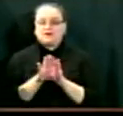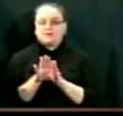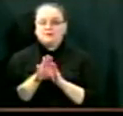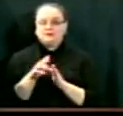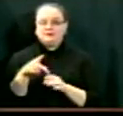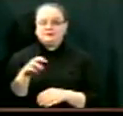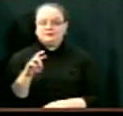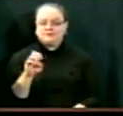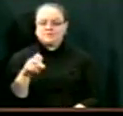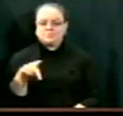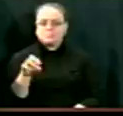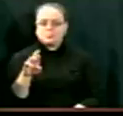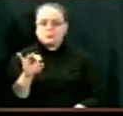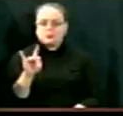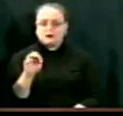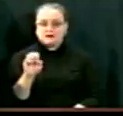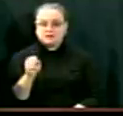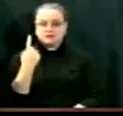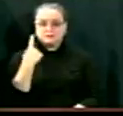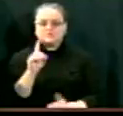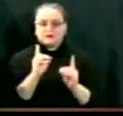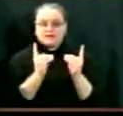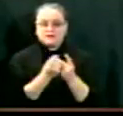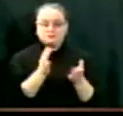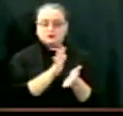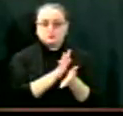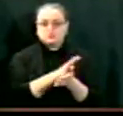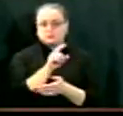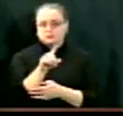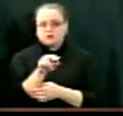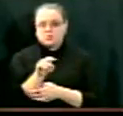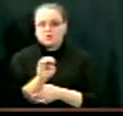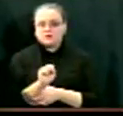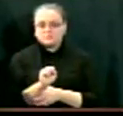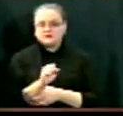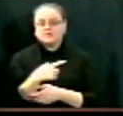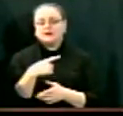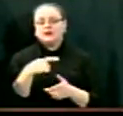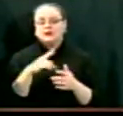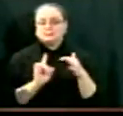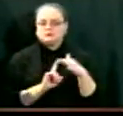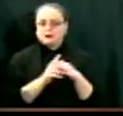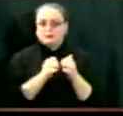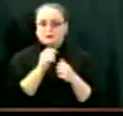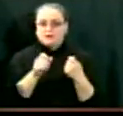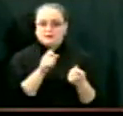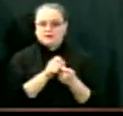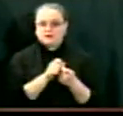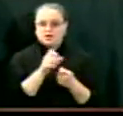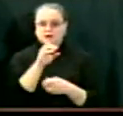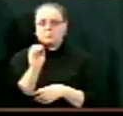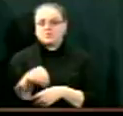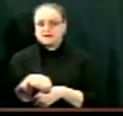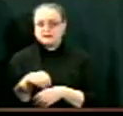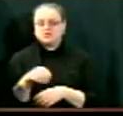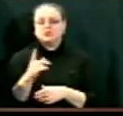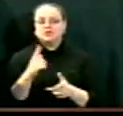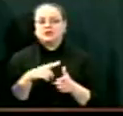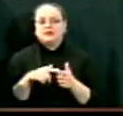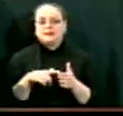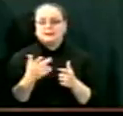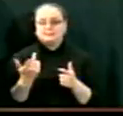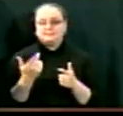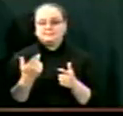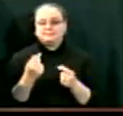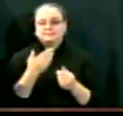in reference to the district and the school zones, and came up with those particular percentages, and then just